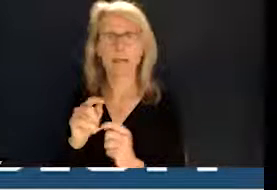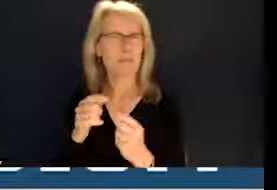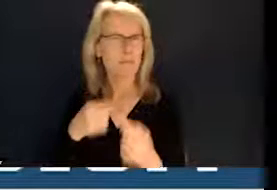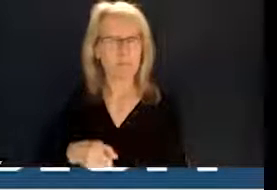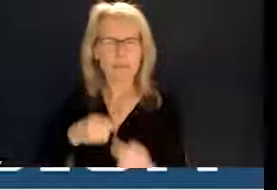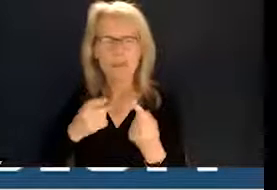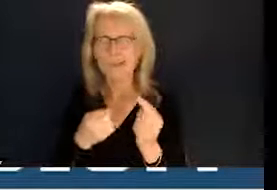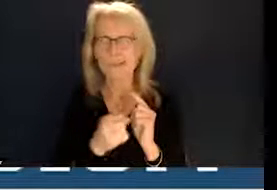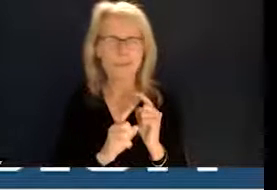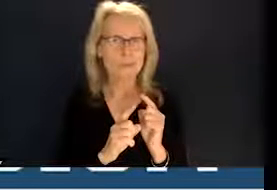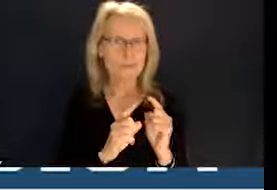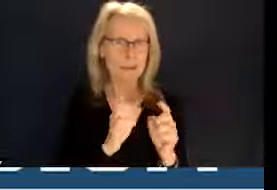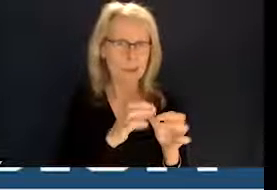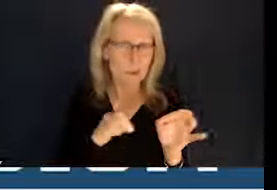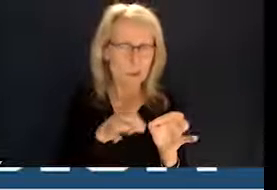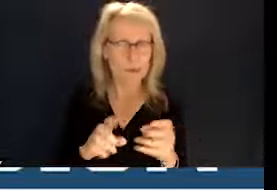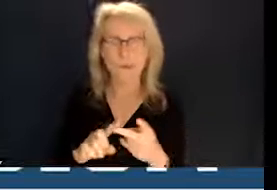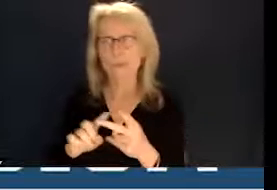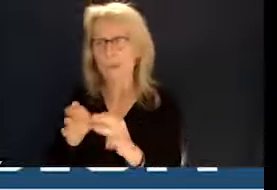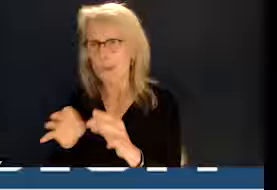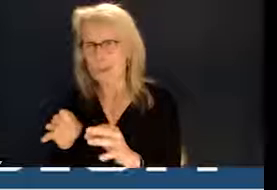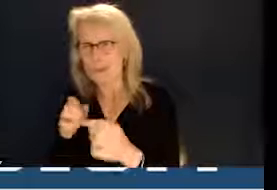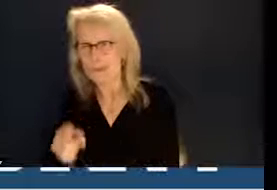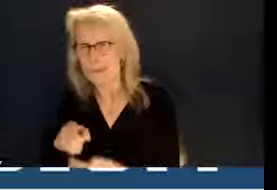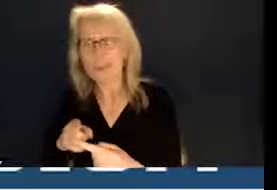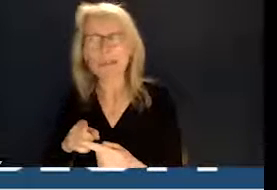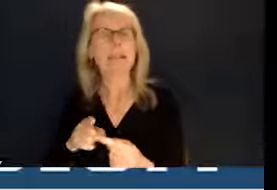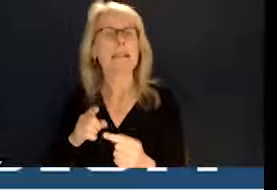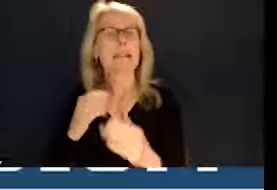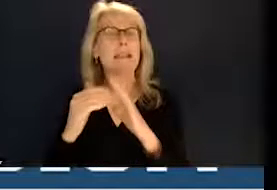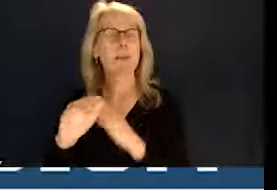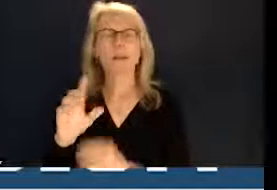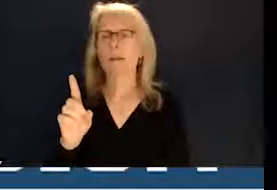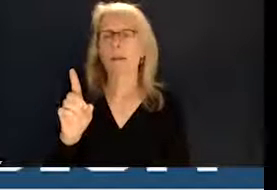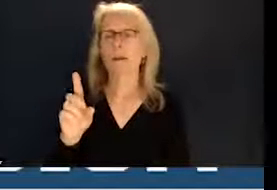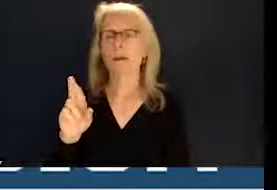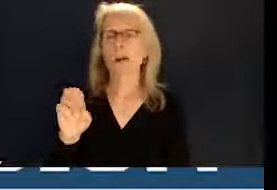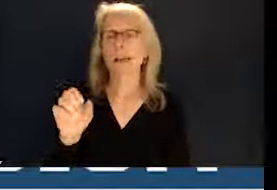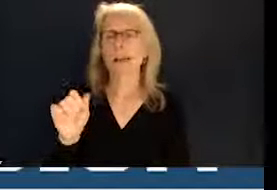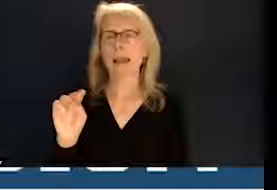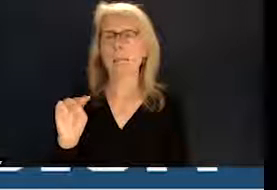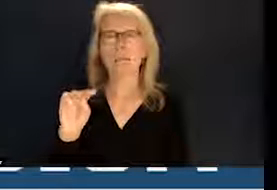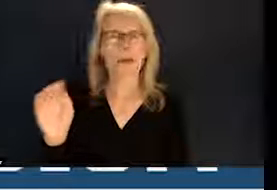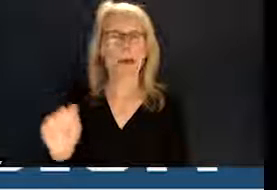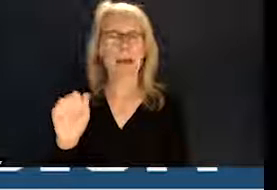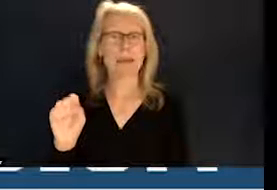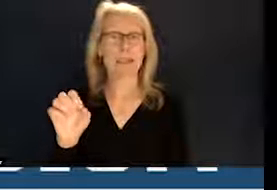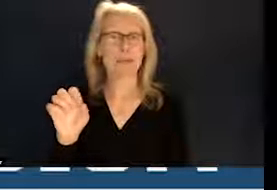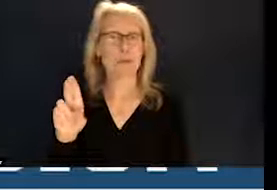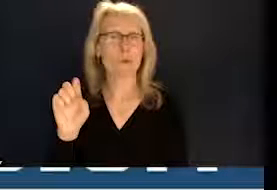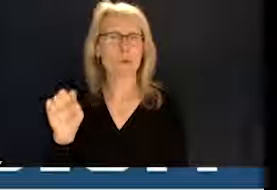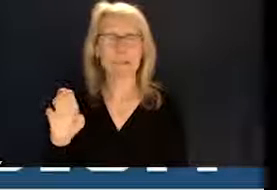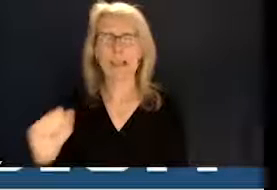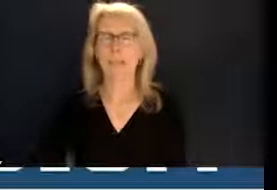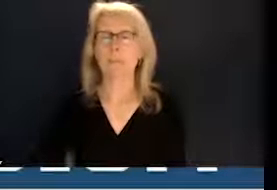the captions or interpreters, please send us an email to dream, D-R-E-A-M, @sfu.ca. We also